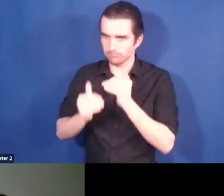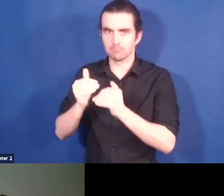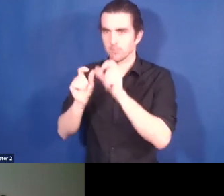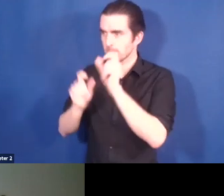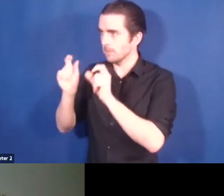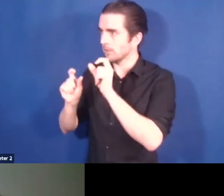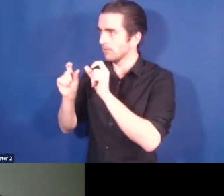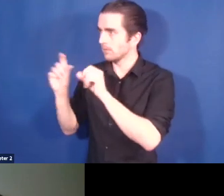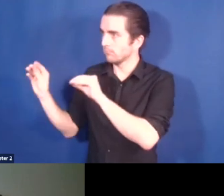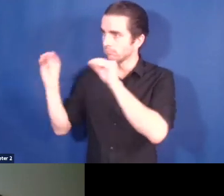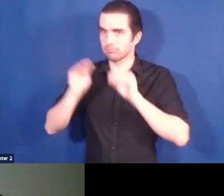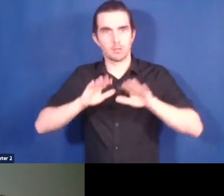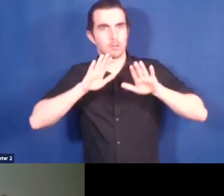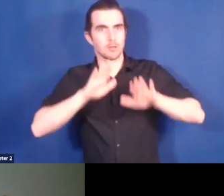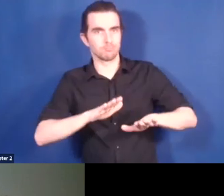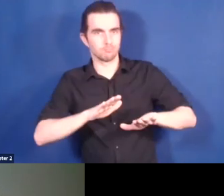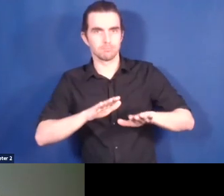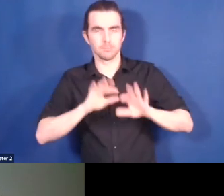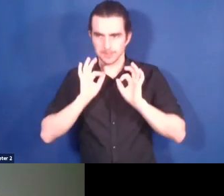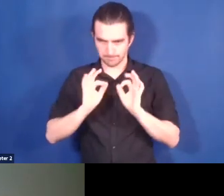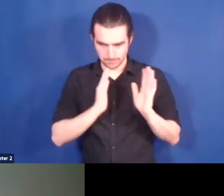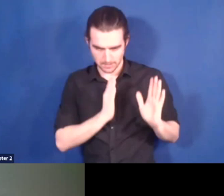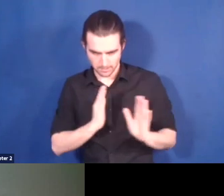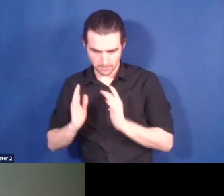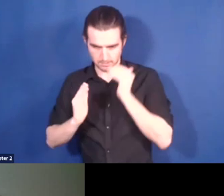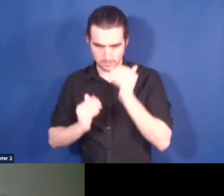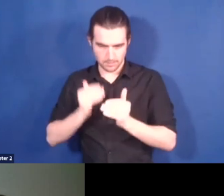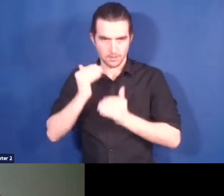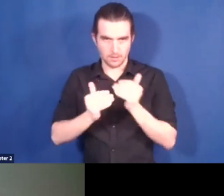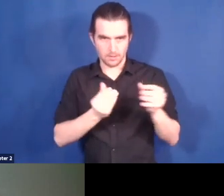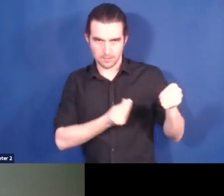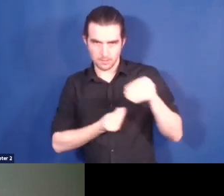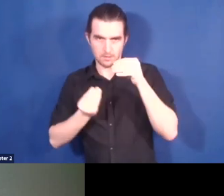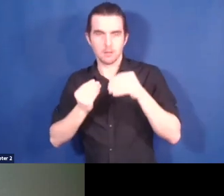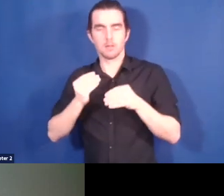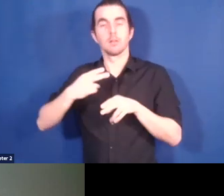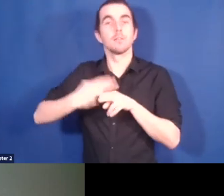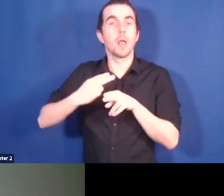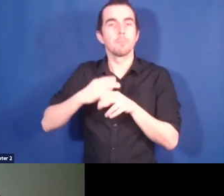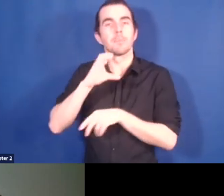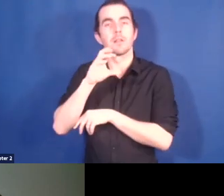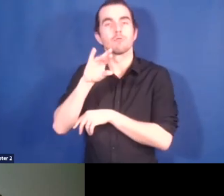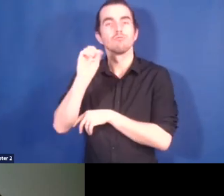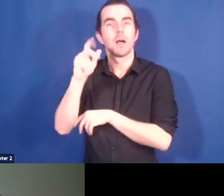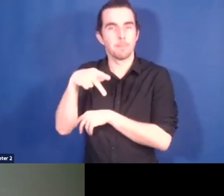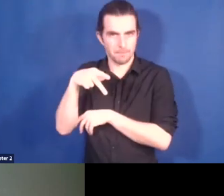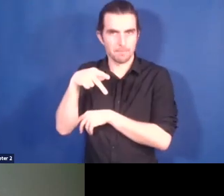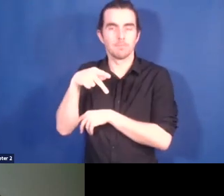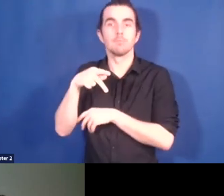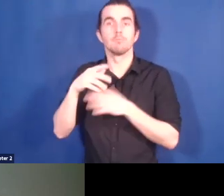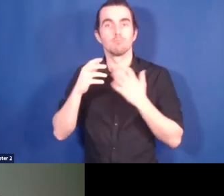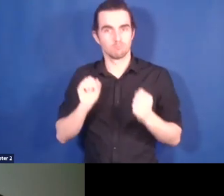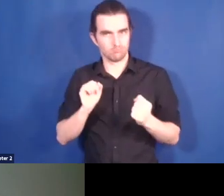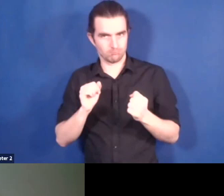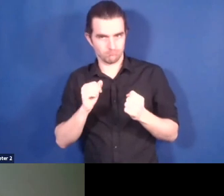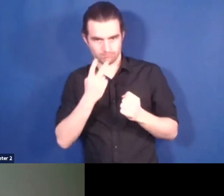particularly aims to provide a tangible way for states to support the expansion of third country solutions and